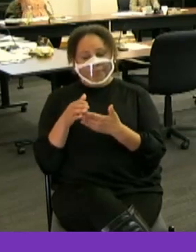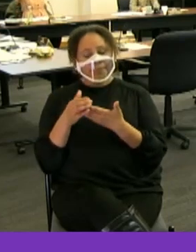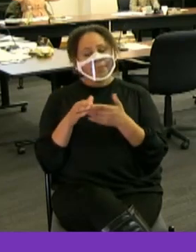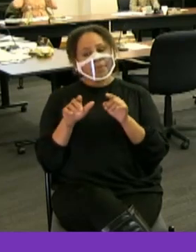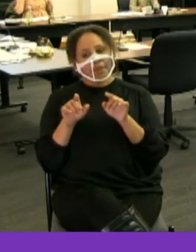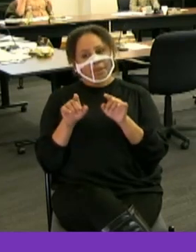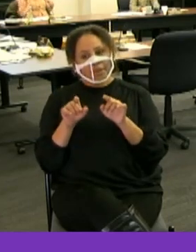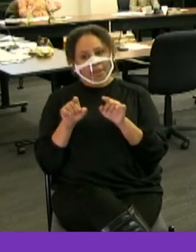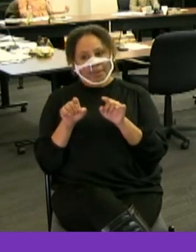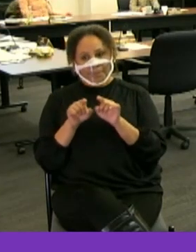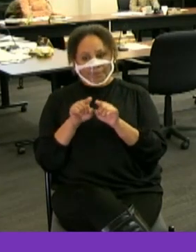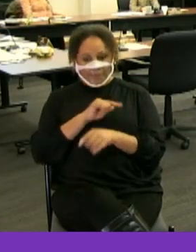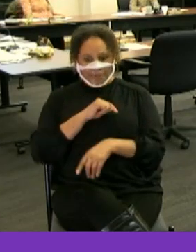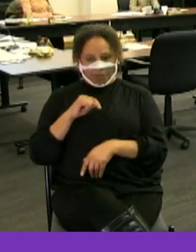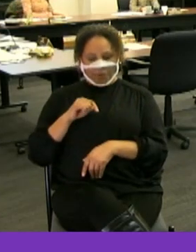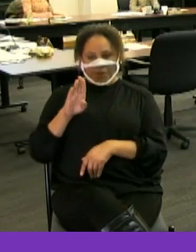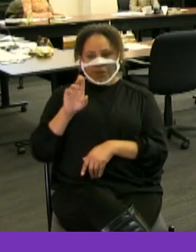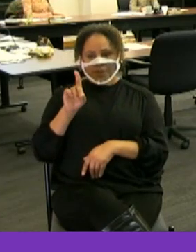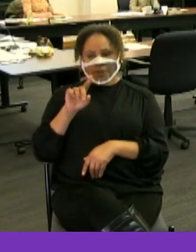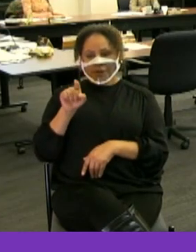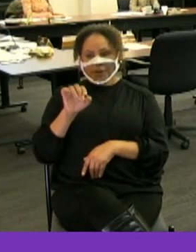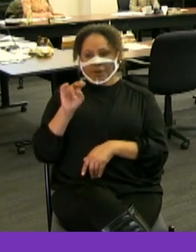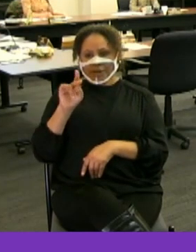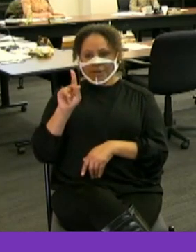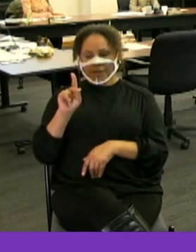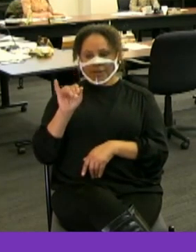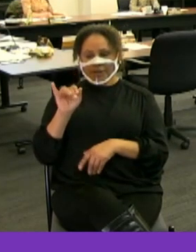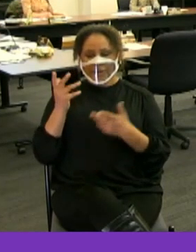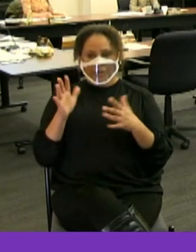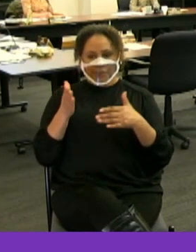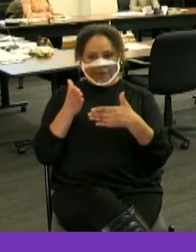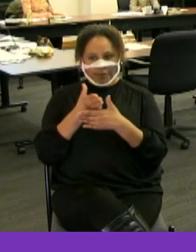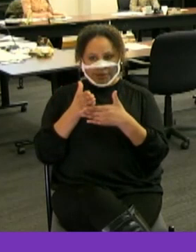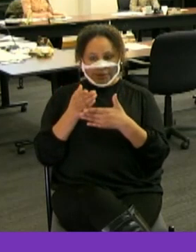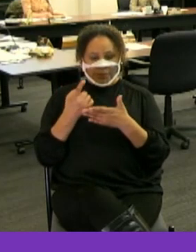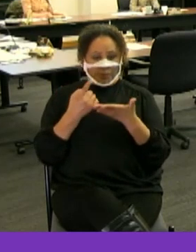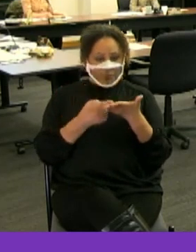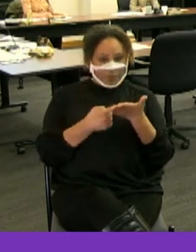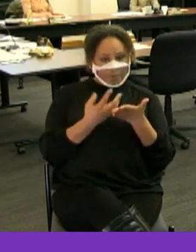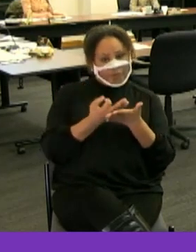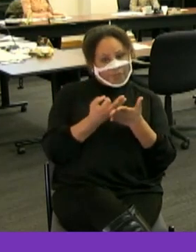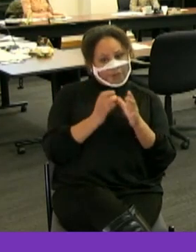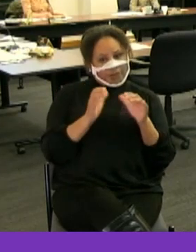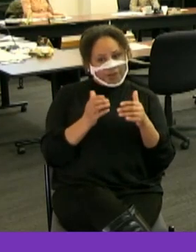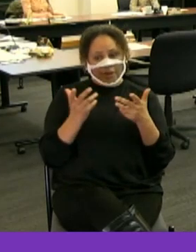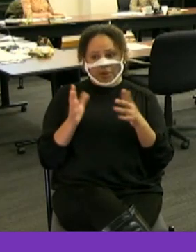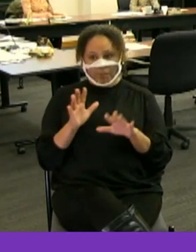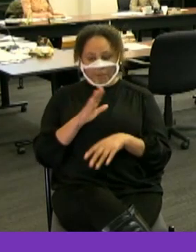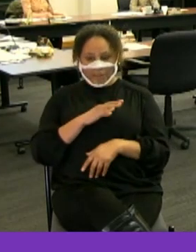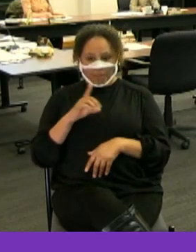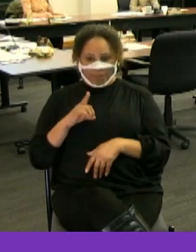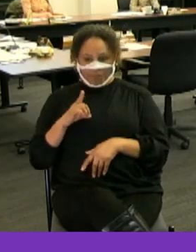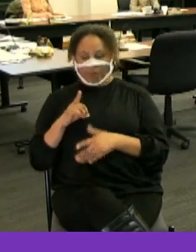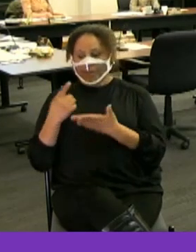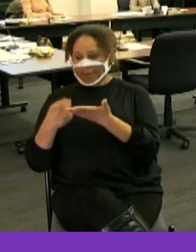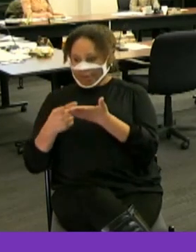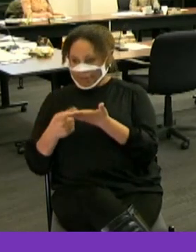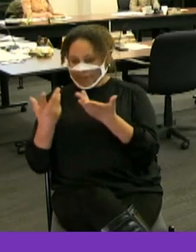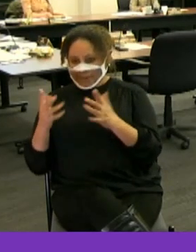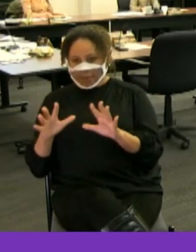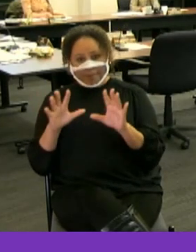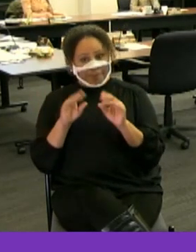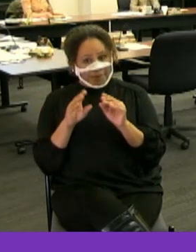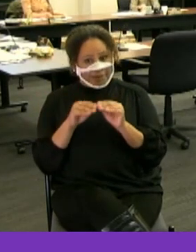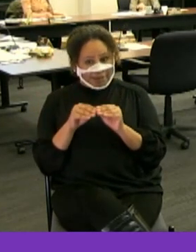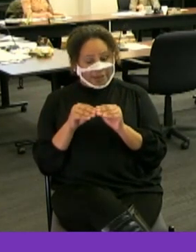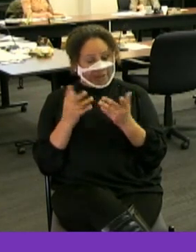like, Trustee Budzinski shared, and we talked about this in the Finance Committee, we've talked about this with the board at meetings and at retreats.